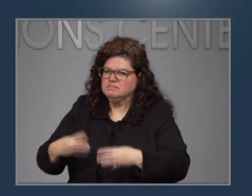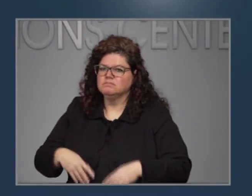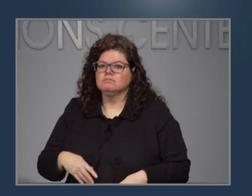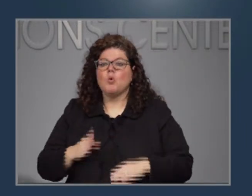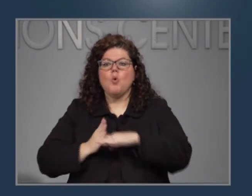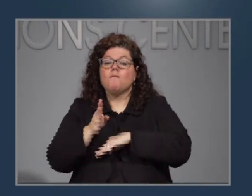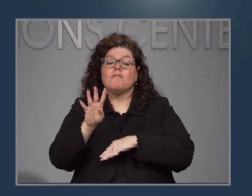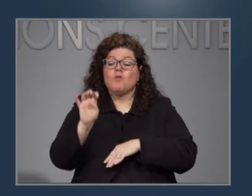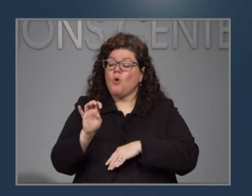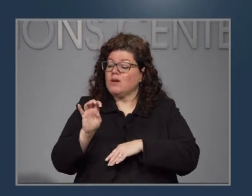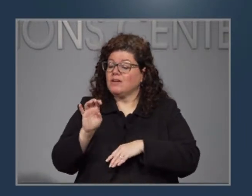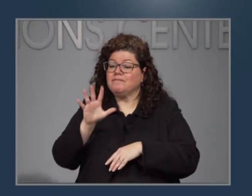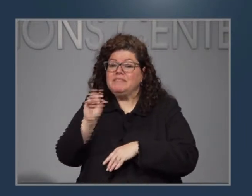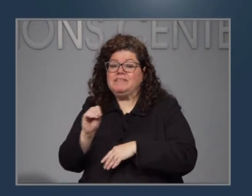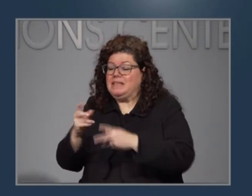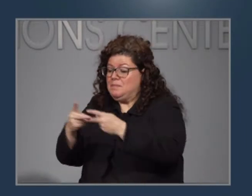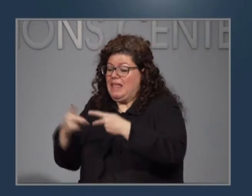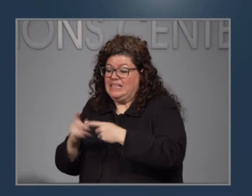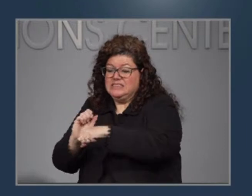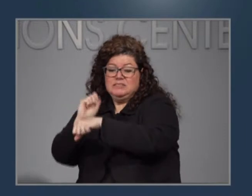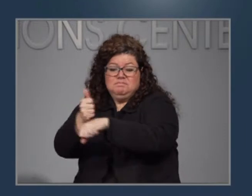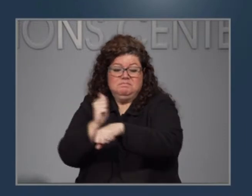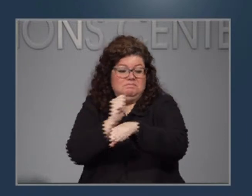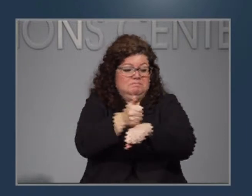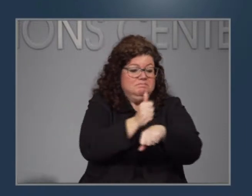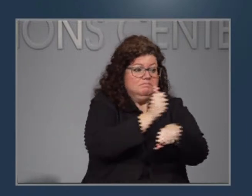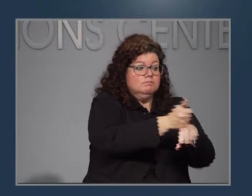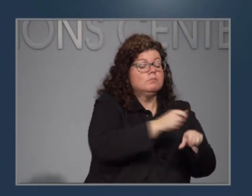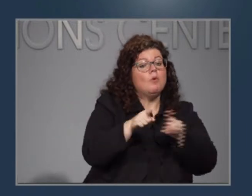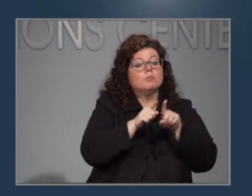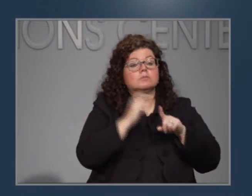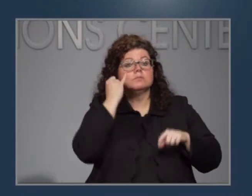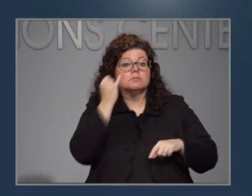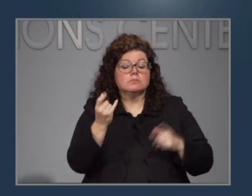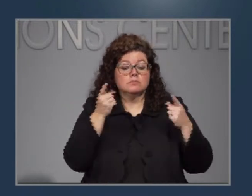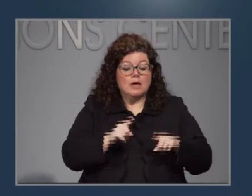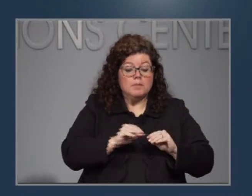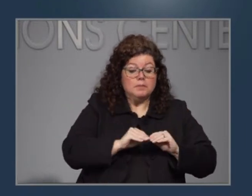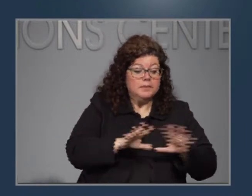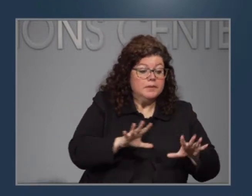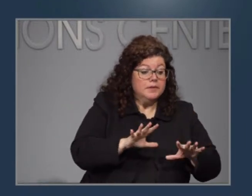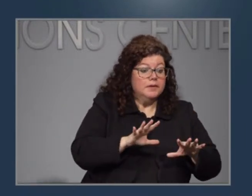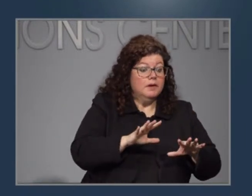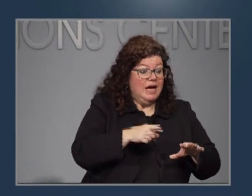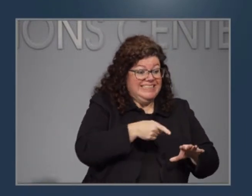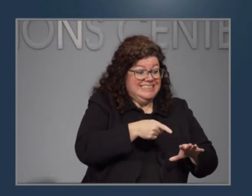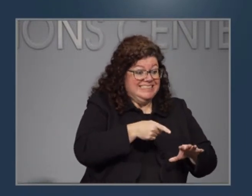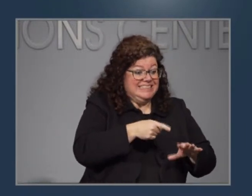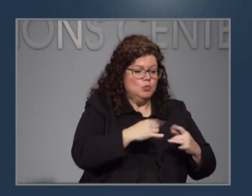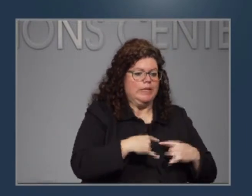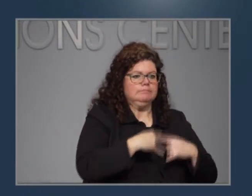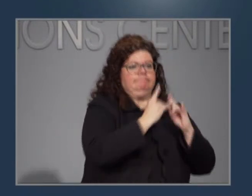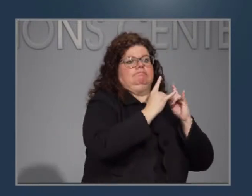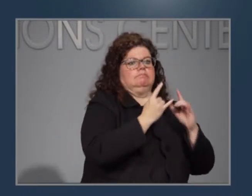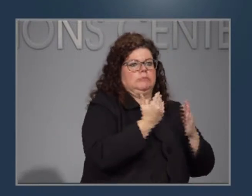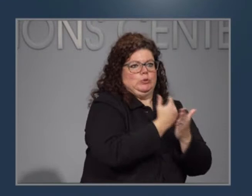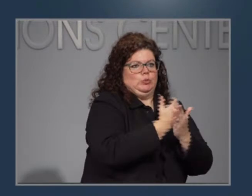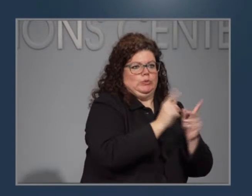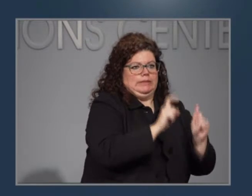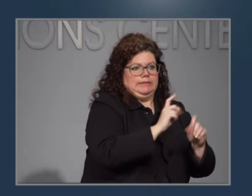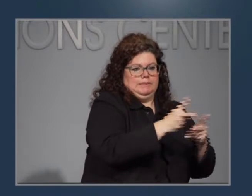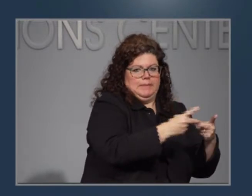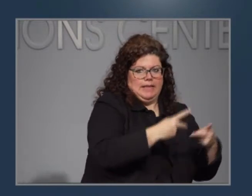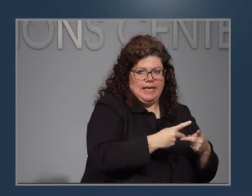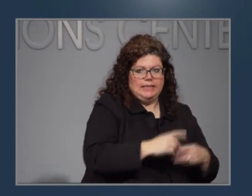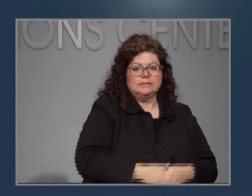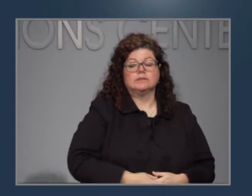listed on our website, plus additional pop-up testing sites that folks can go to. And our RFQ for additional